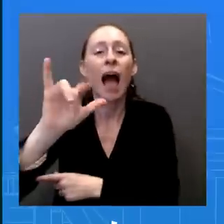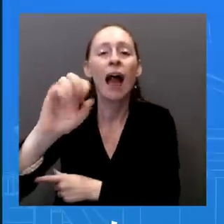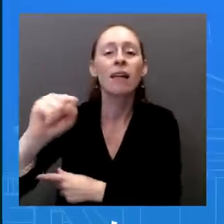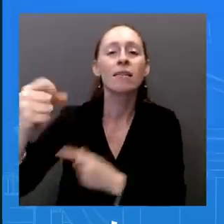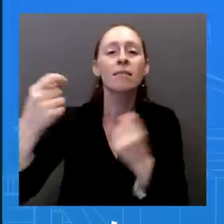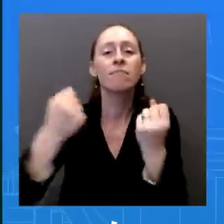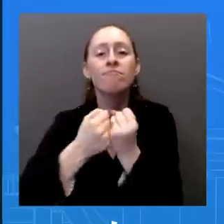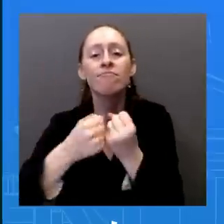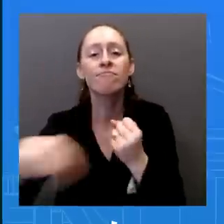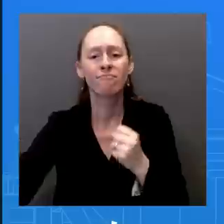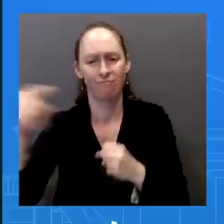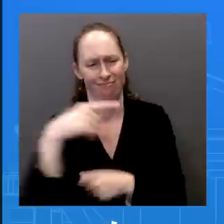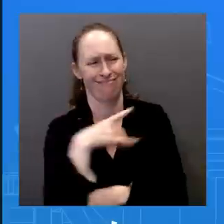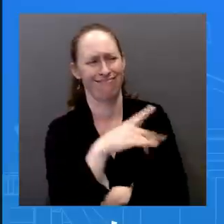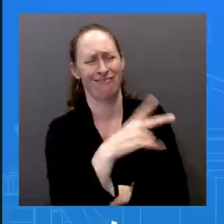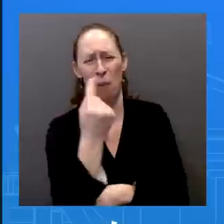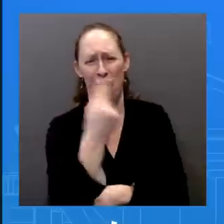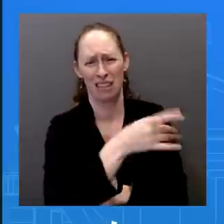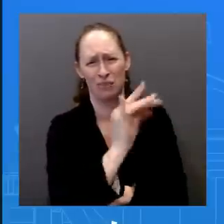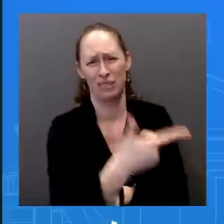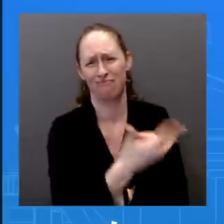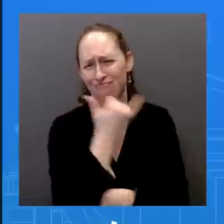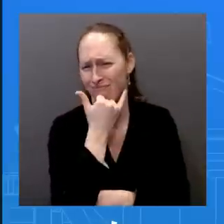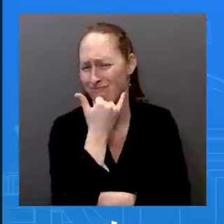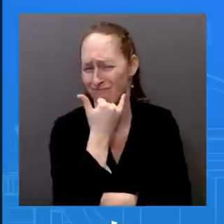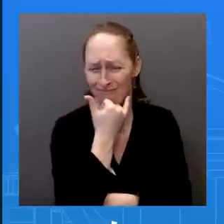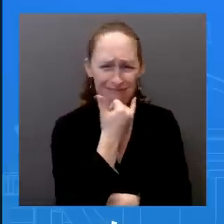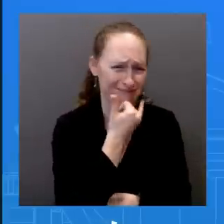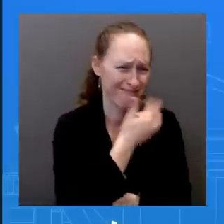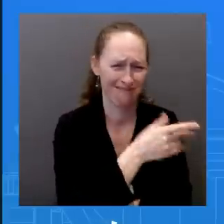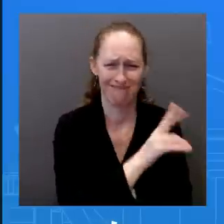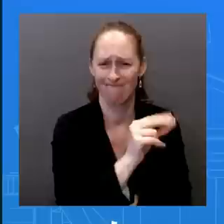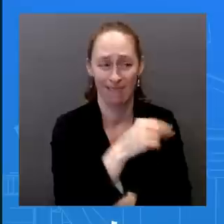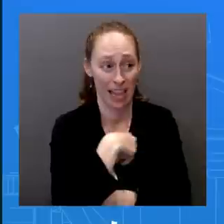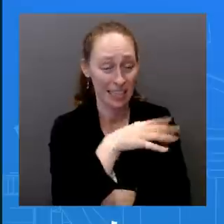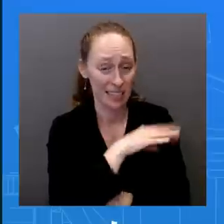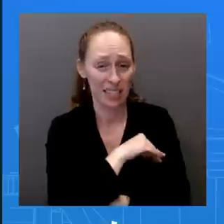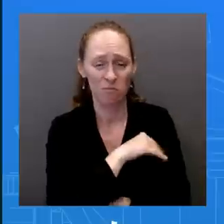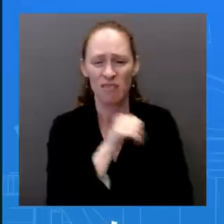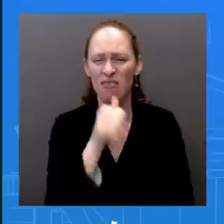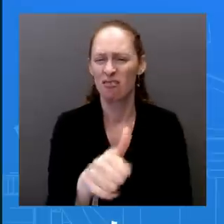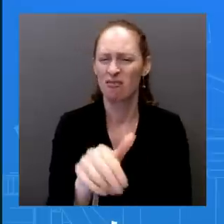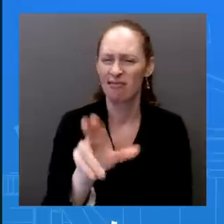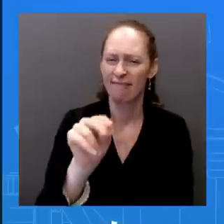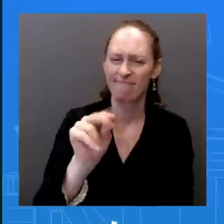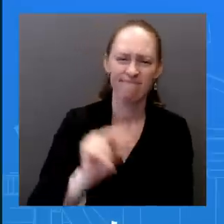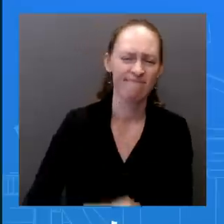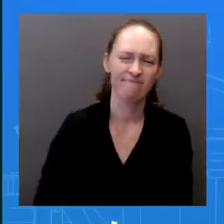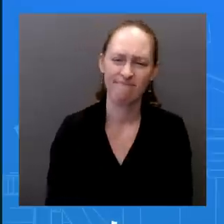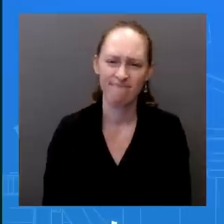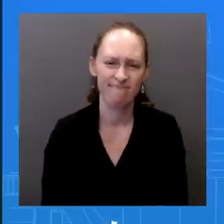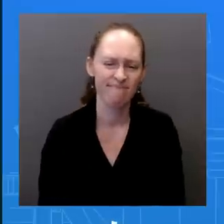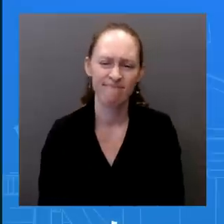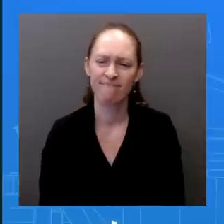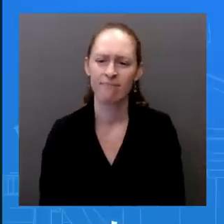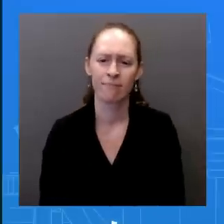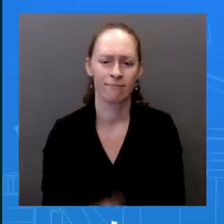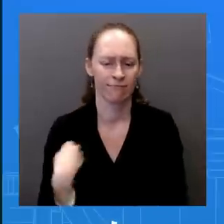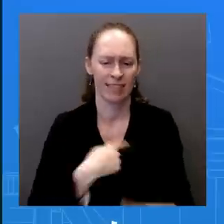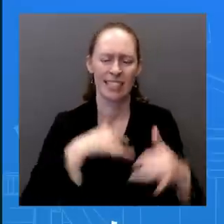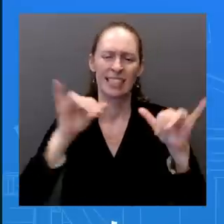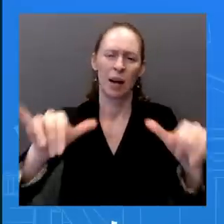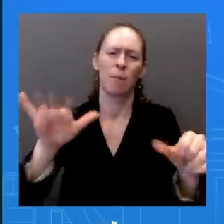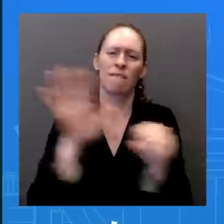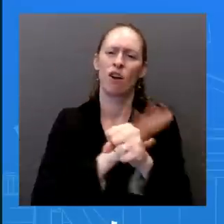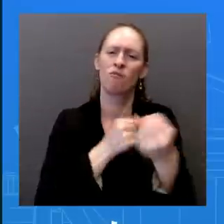the part of Russia and stand firmly with Ukraine and the Ukrainian people. And with that, I'll be happy to take your questions. Yeah. Thanks,